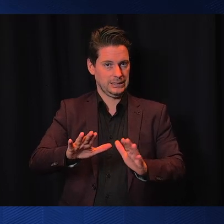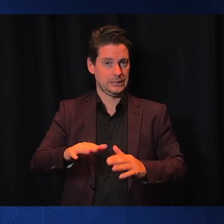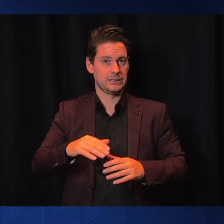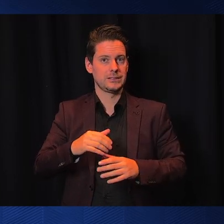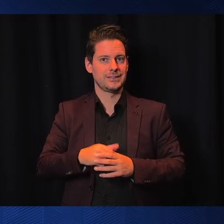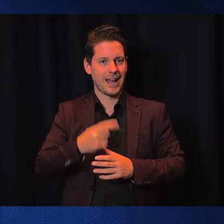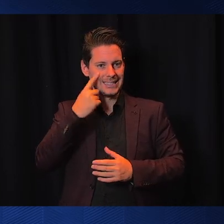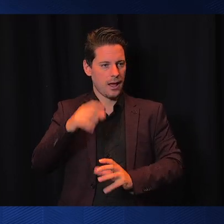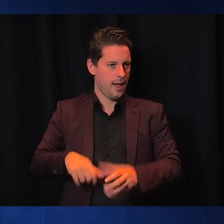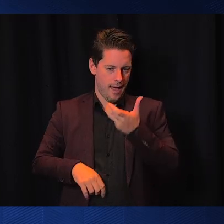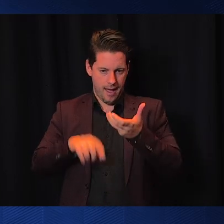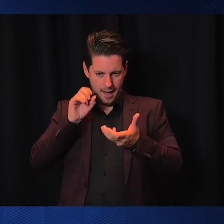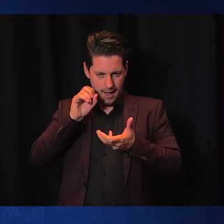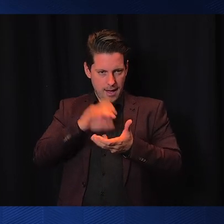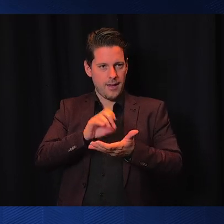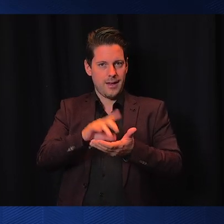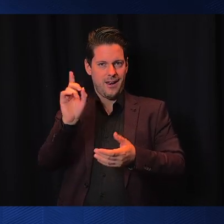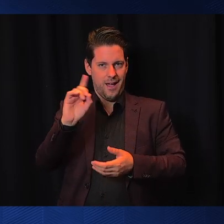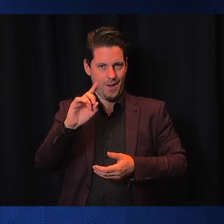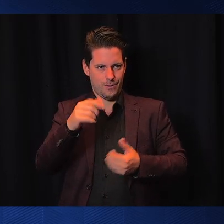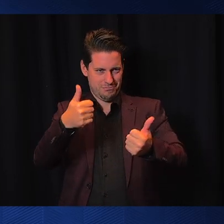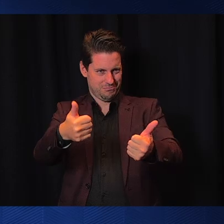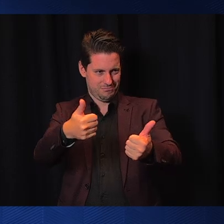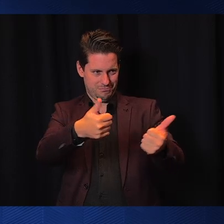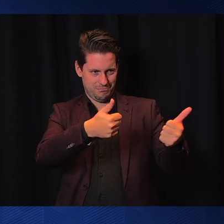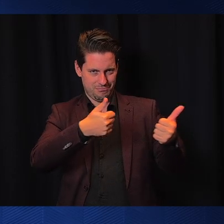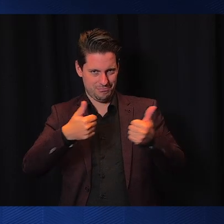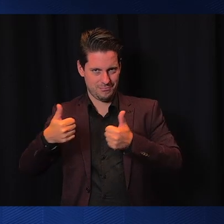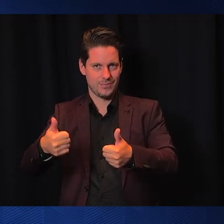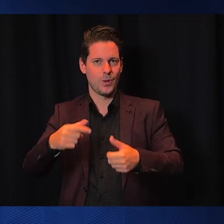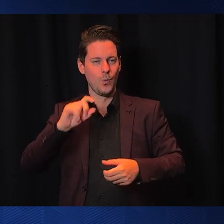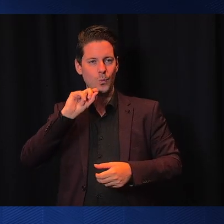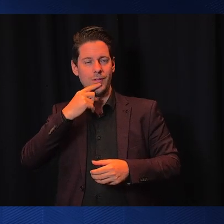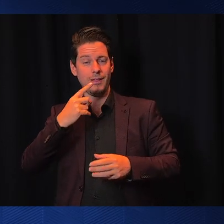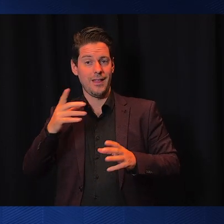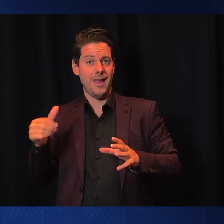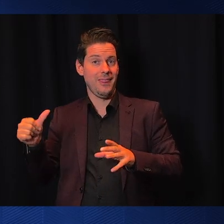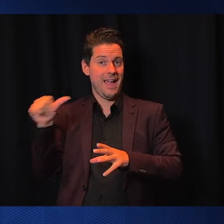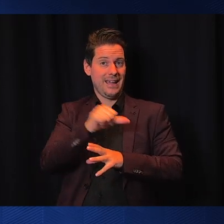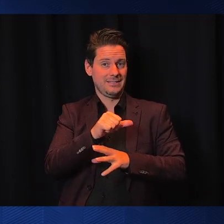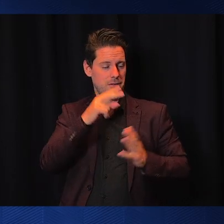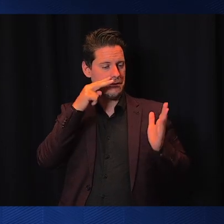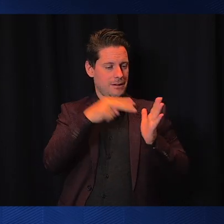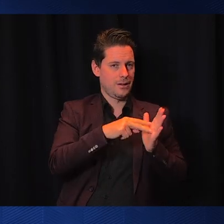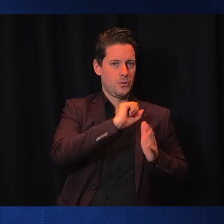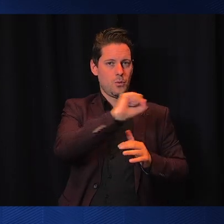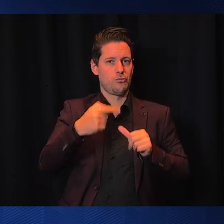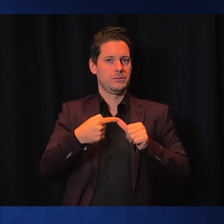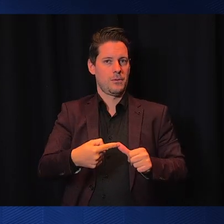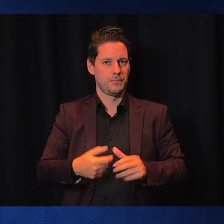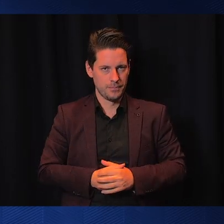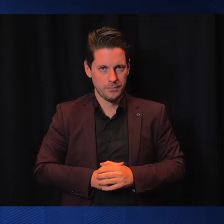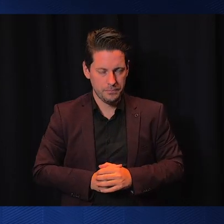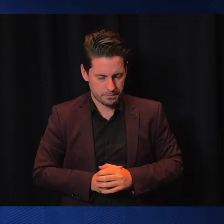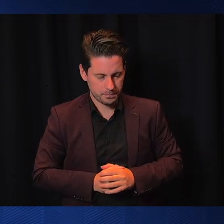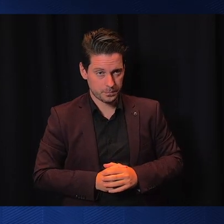I can see people already jumping in to provide their responses to that, and we'll come back and reflect on that towards the end. Whilst you're